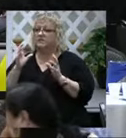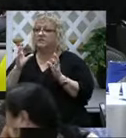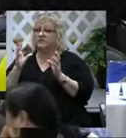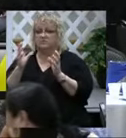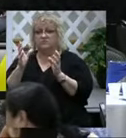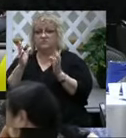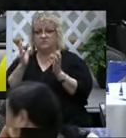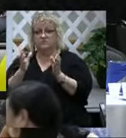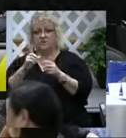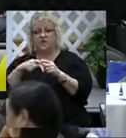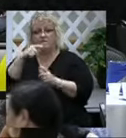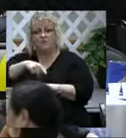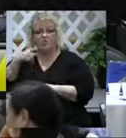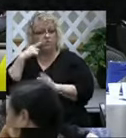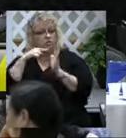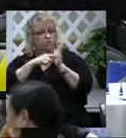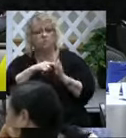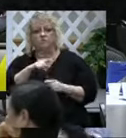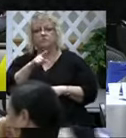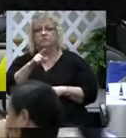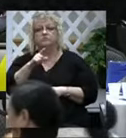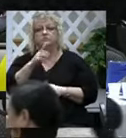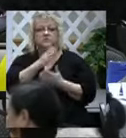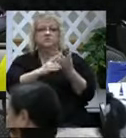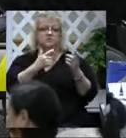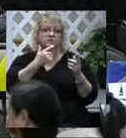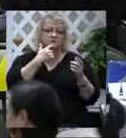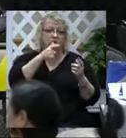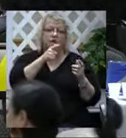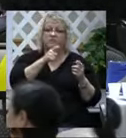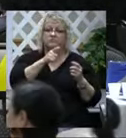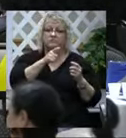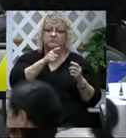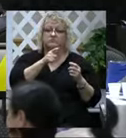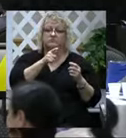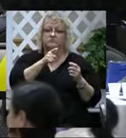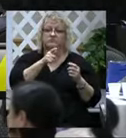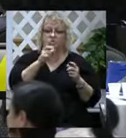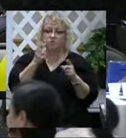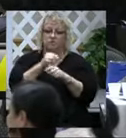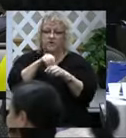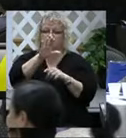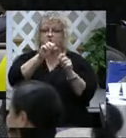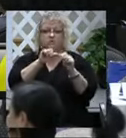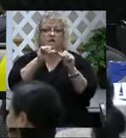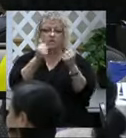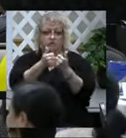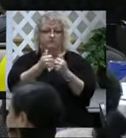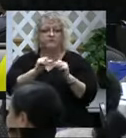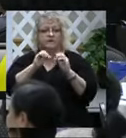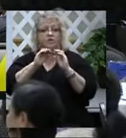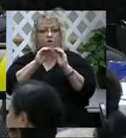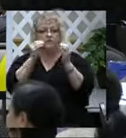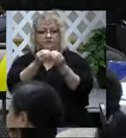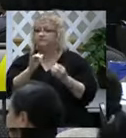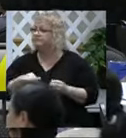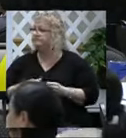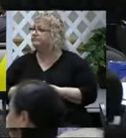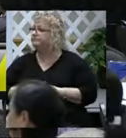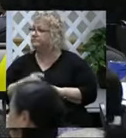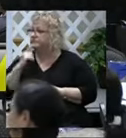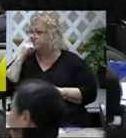that you'll see in the PowerPoint, maybe one of these items will stick and be something that you can take and run with in your offices and agencies.